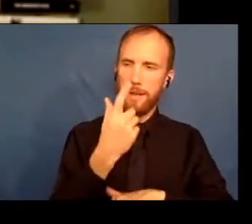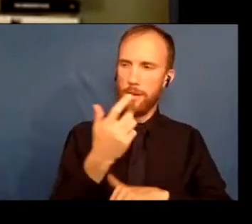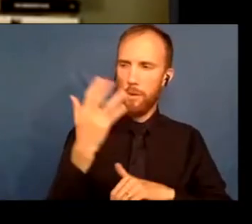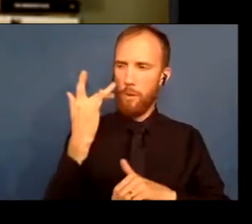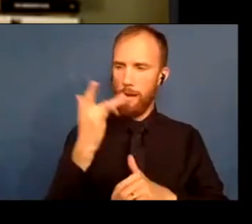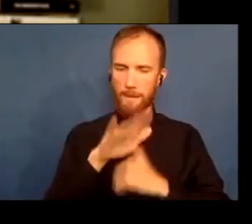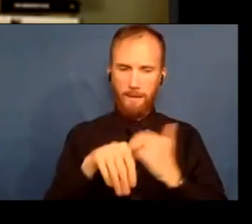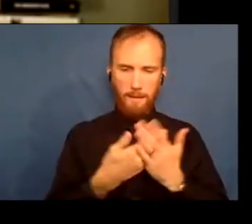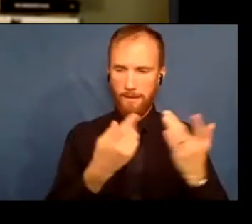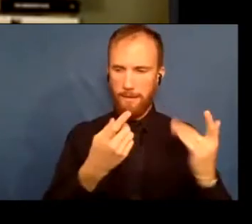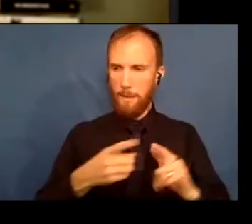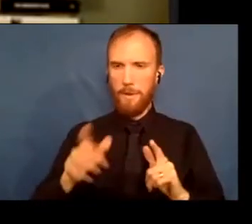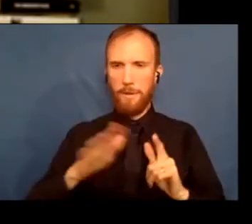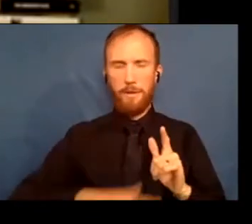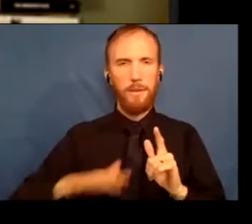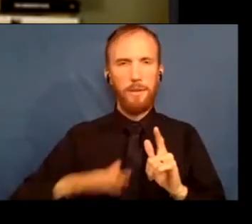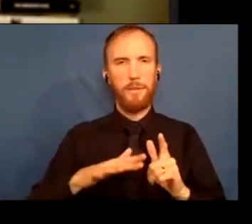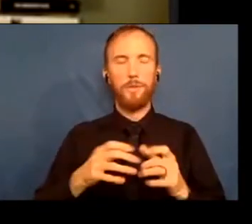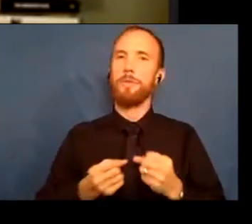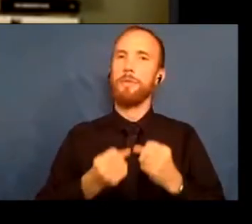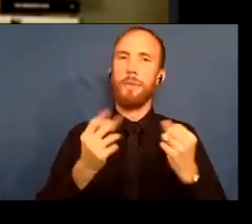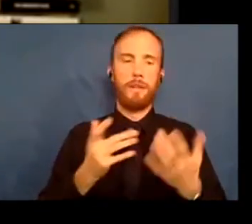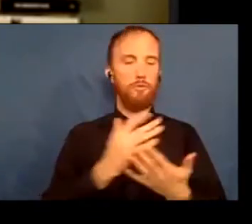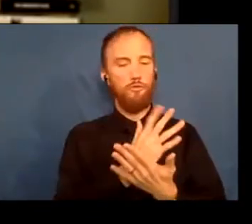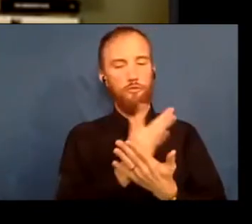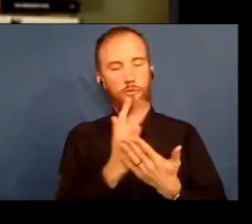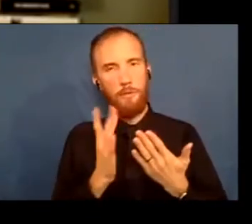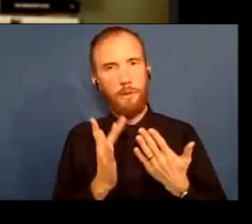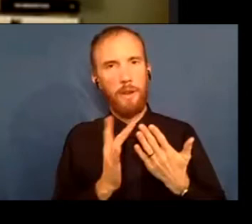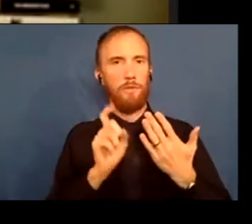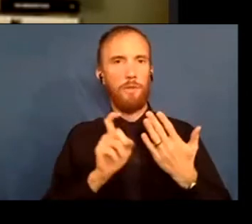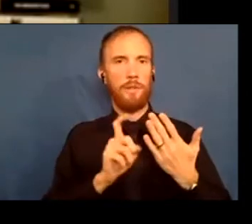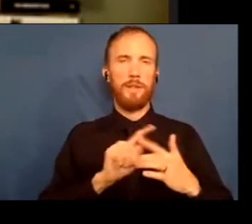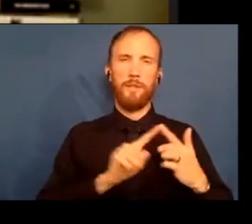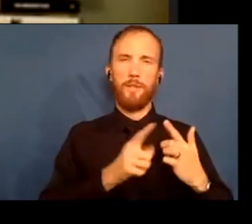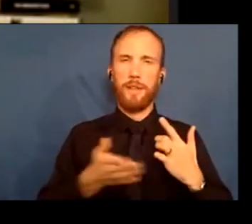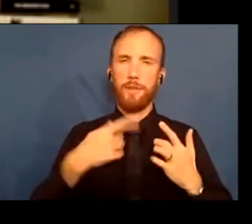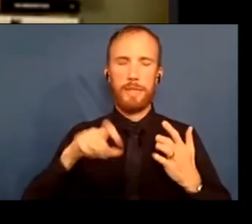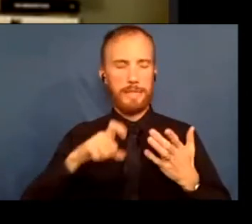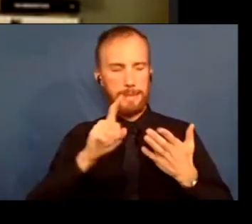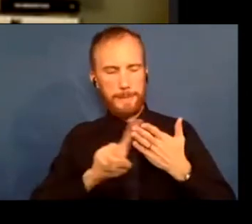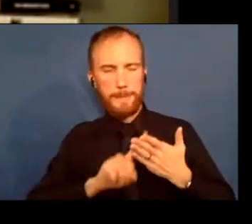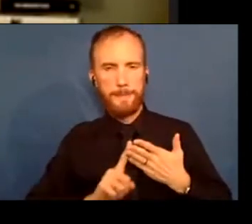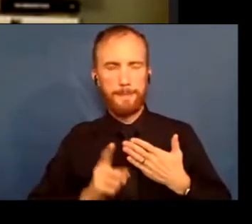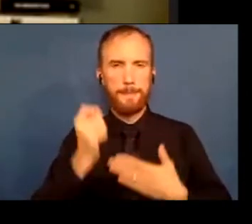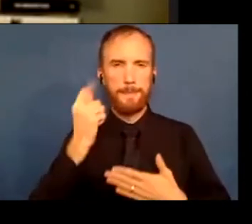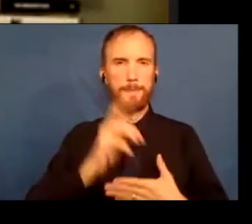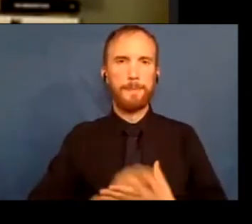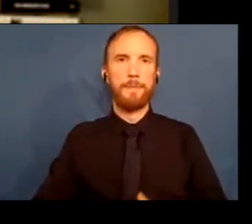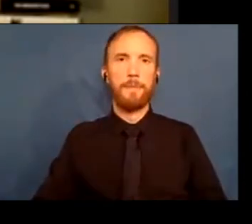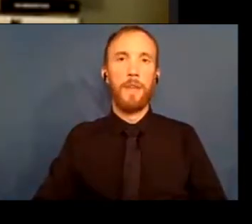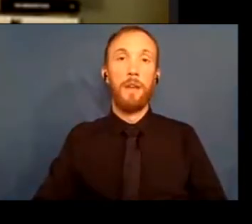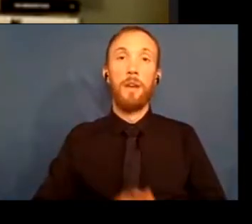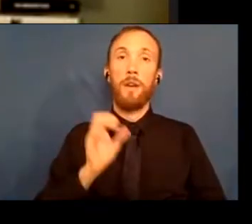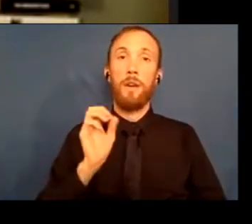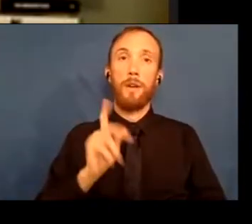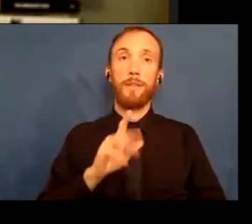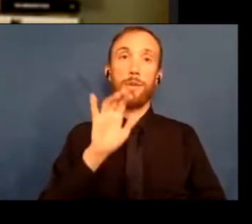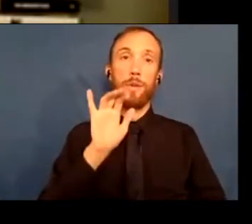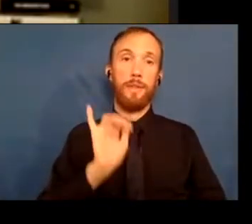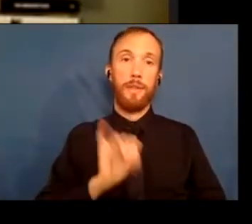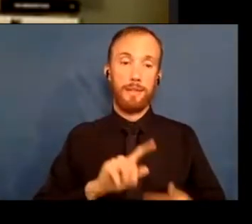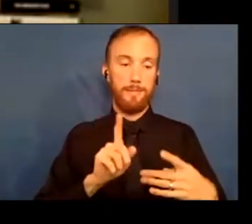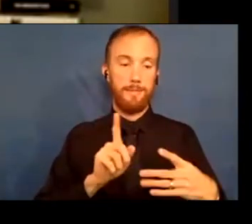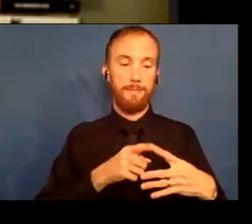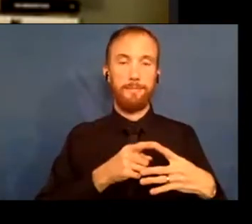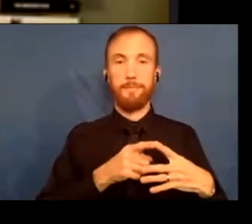questions that needed to be explored. Okay, so that was the origin. And I'm going to come